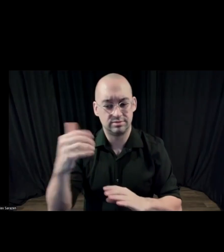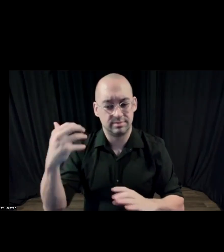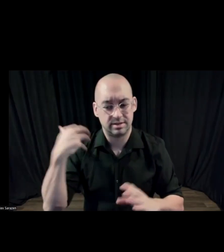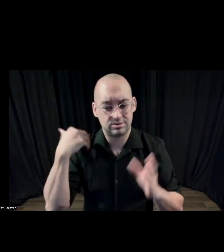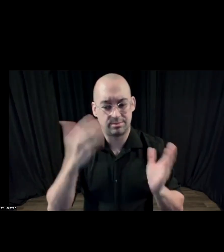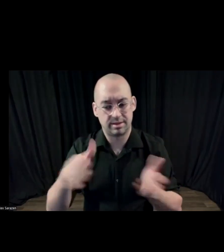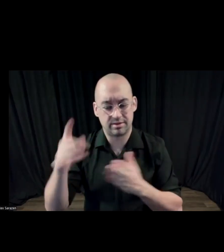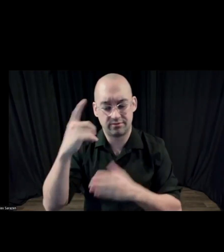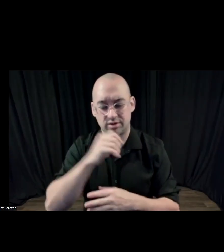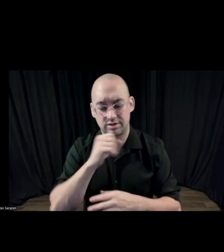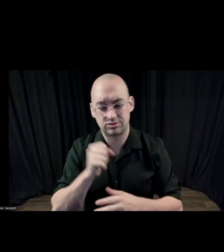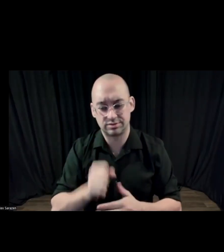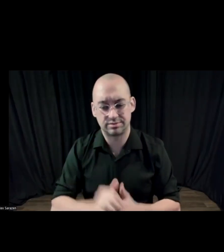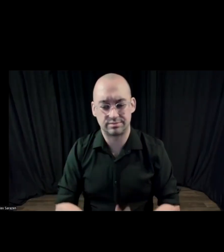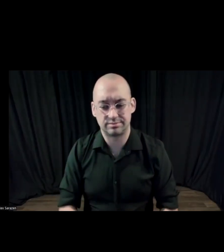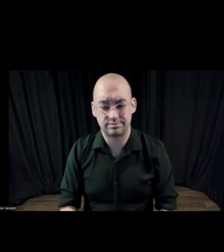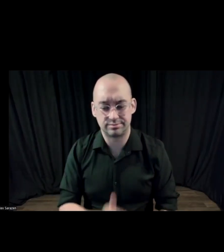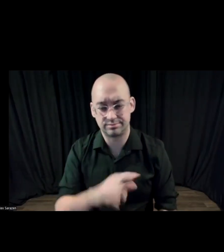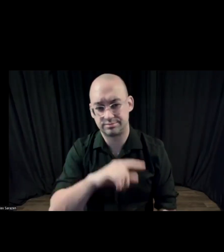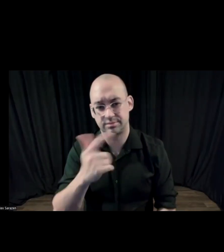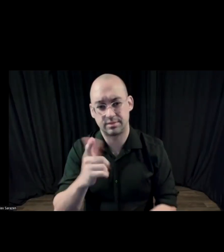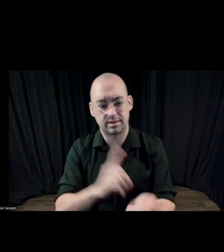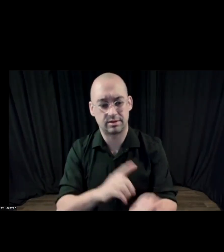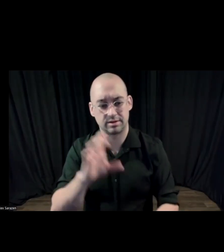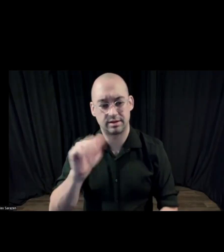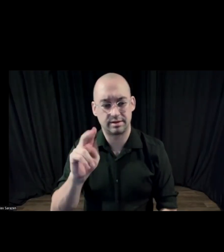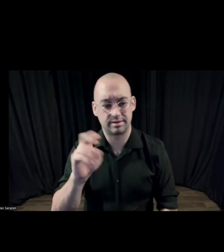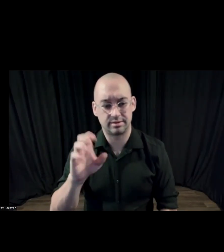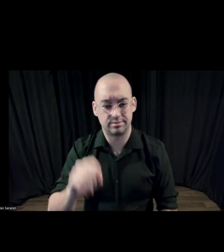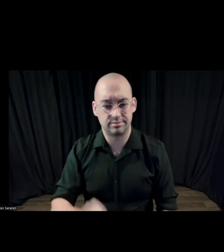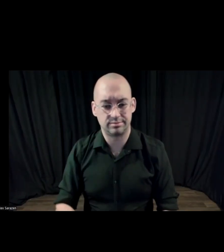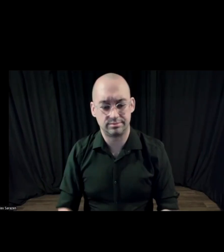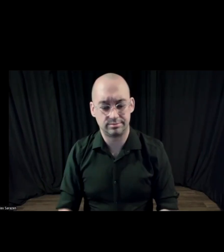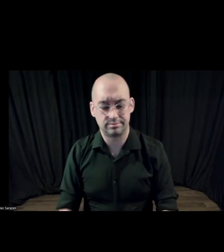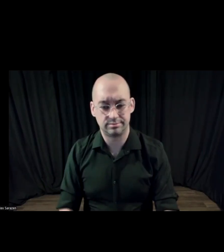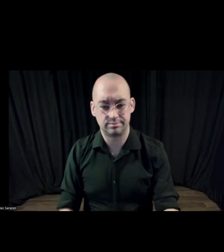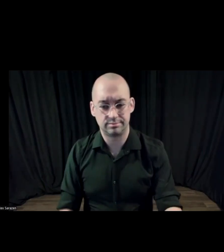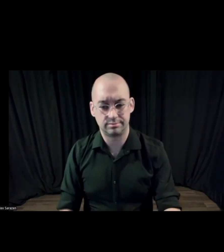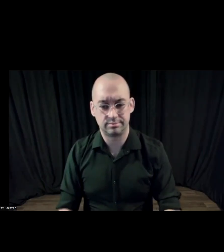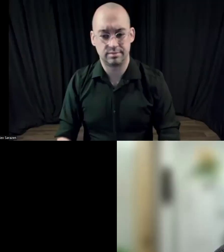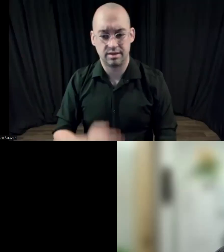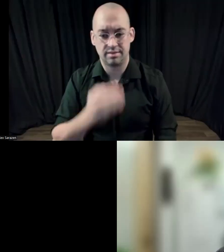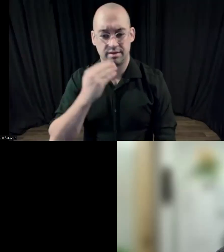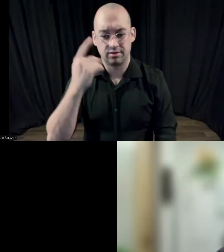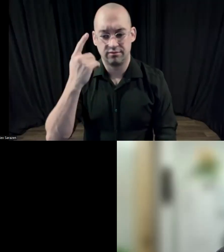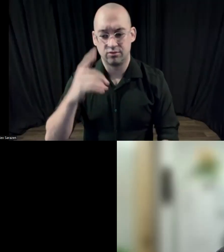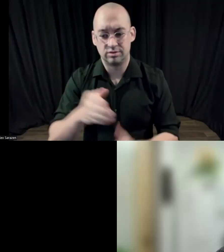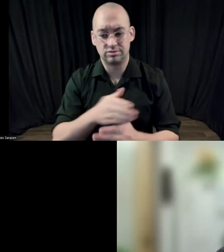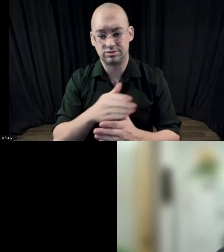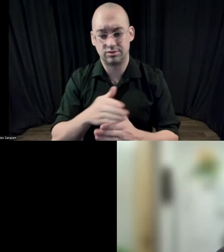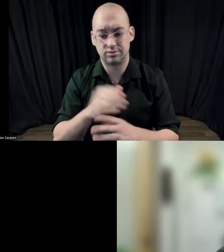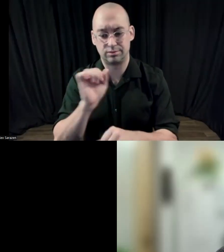Aging. Back to you, Dr. Canio. Thank you so much, Susan, for sharing and leading this work.